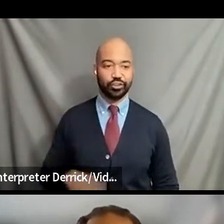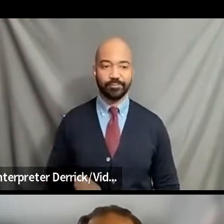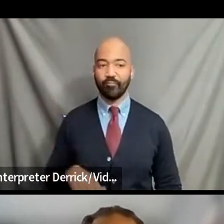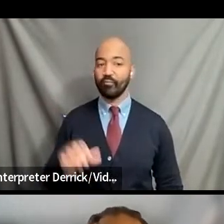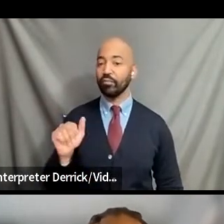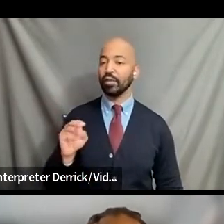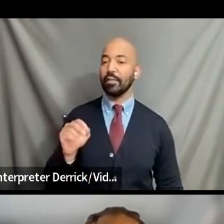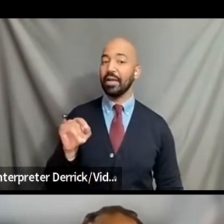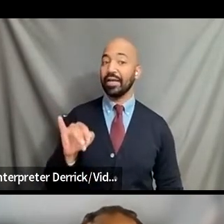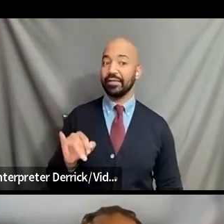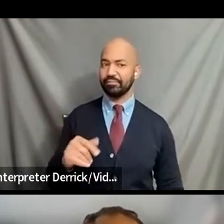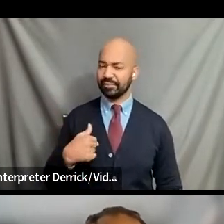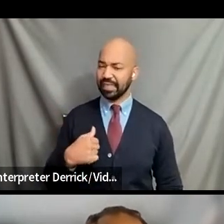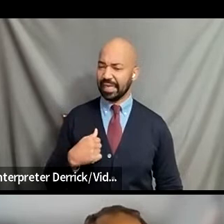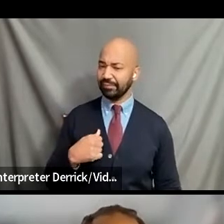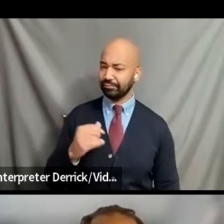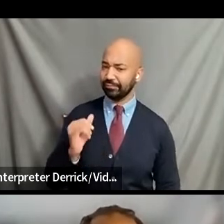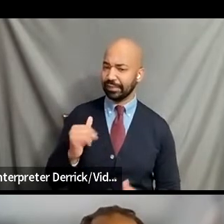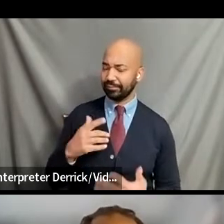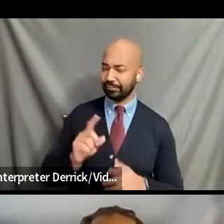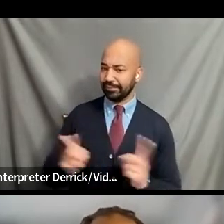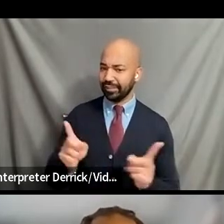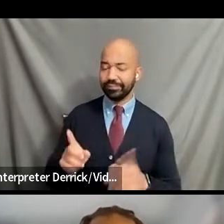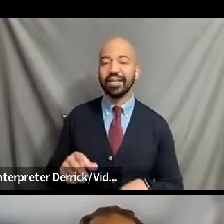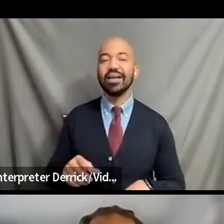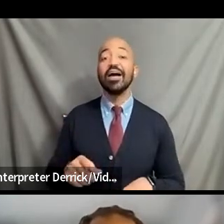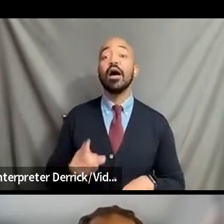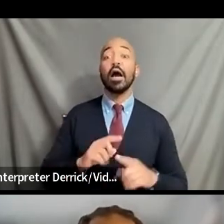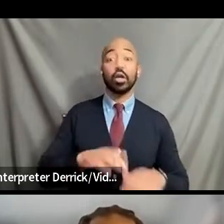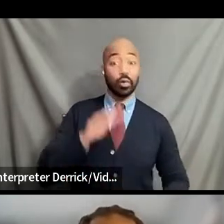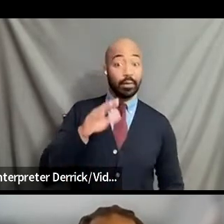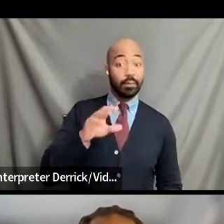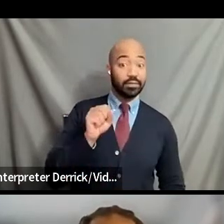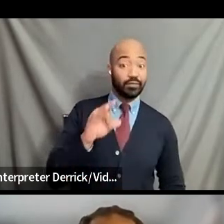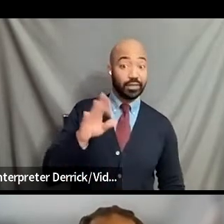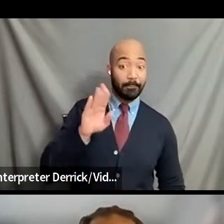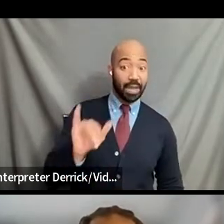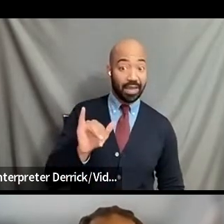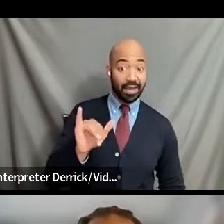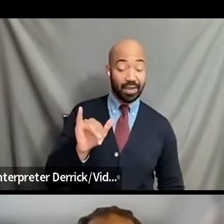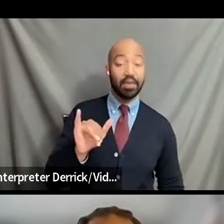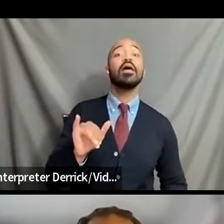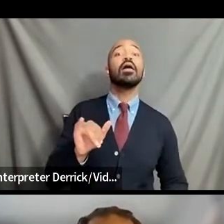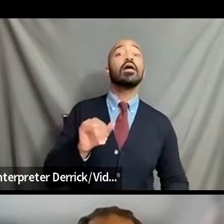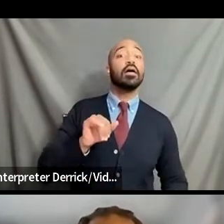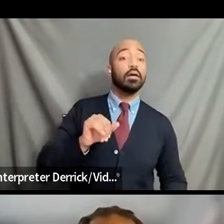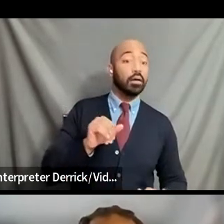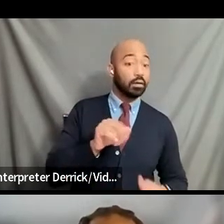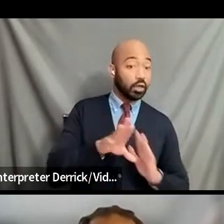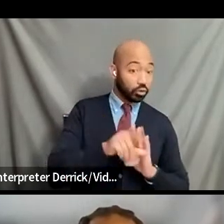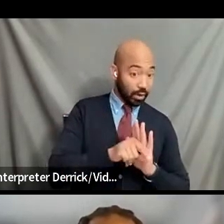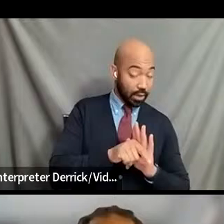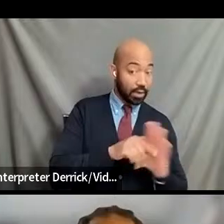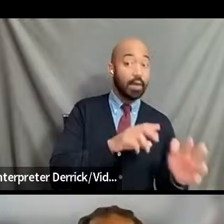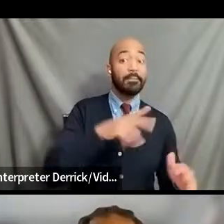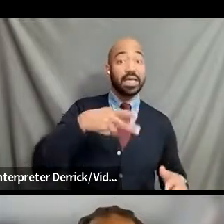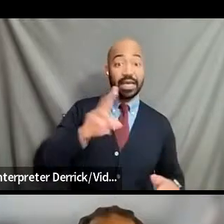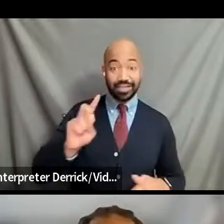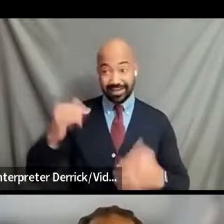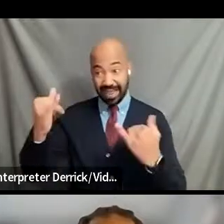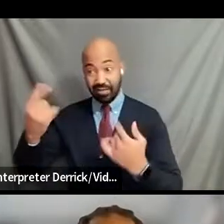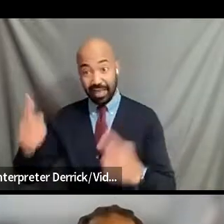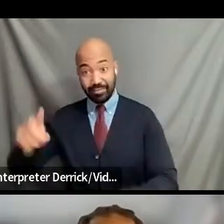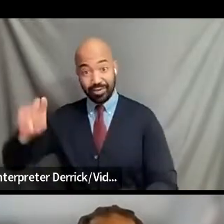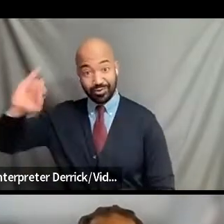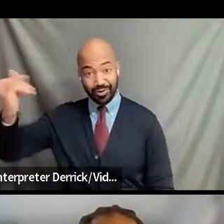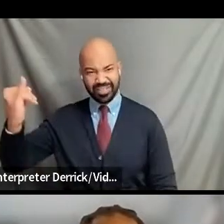the complete opposite. I grew up in the San Francisco Bay Area and then did my undergrad, and I'm now doing my PhD in New Jersey, and it is very